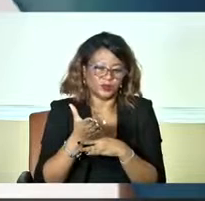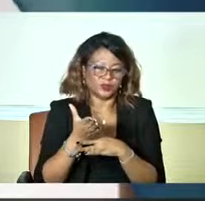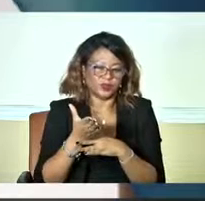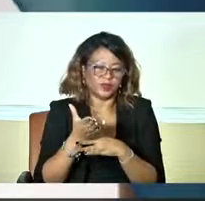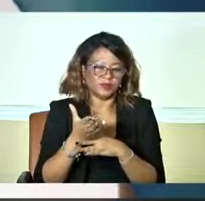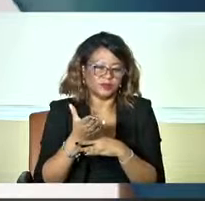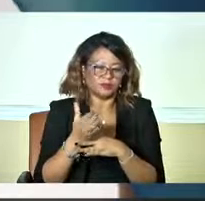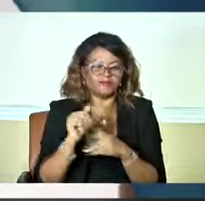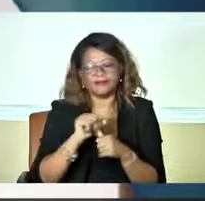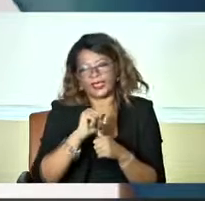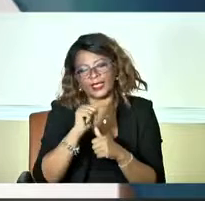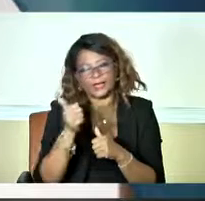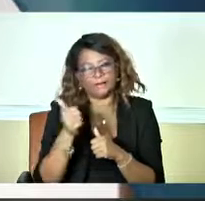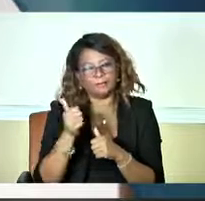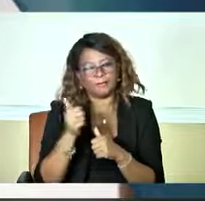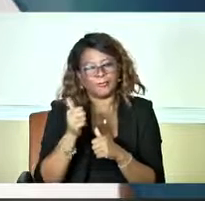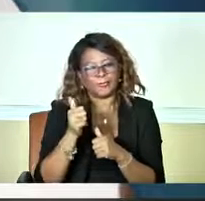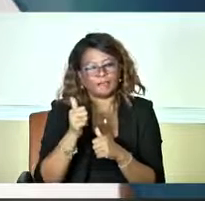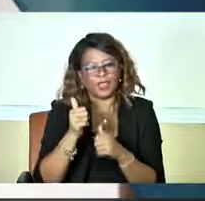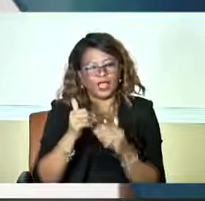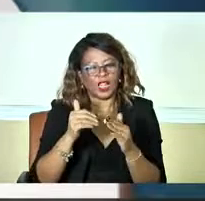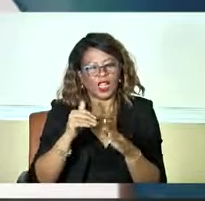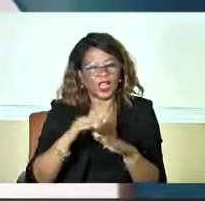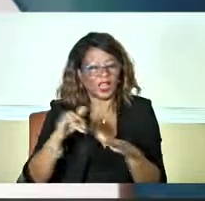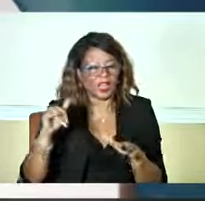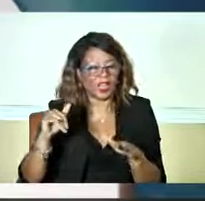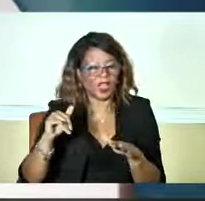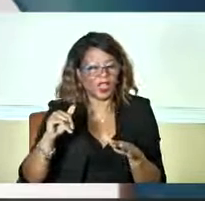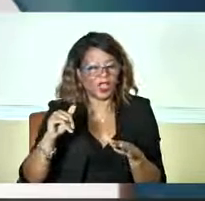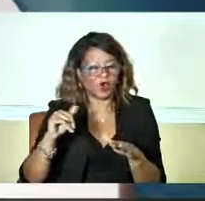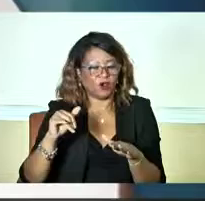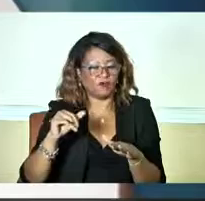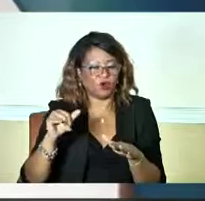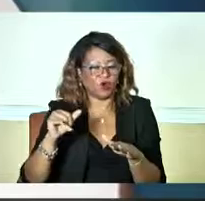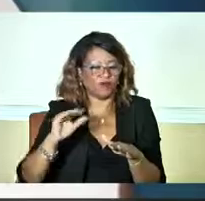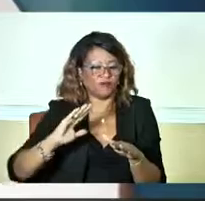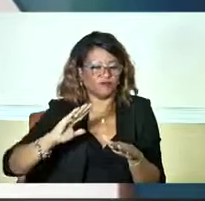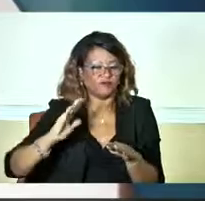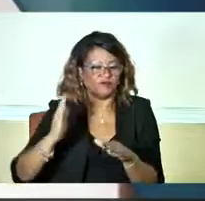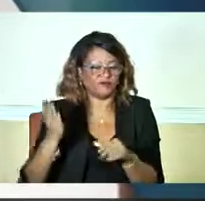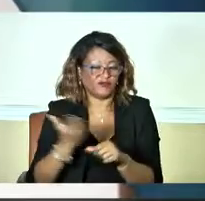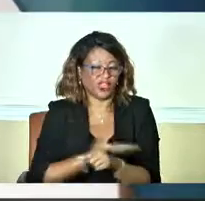be any layoffs or any terminations.